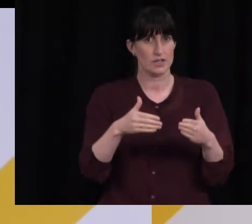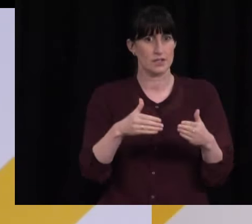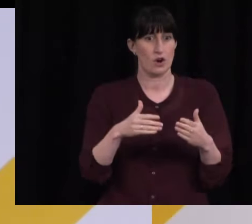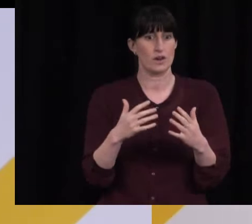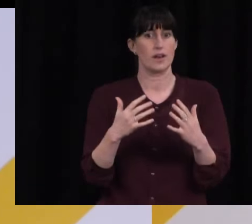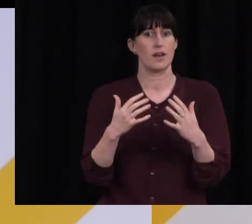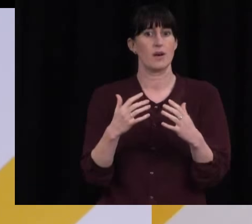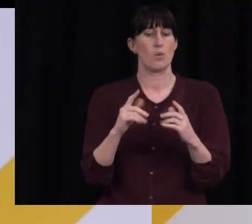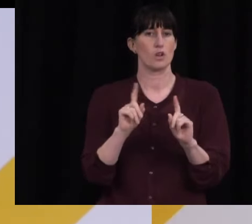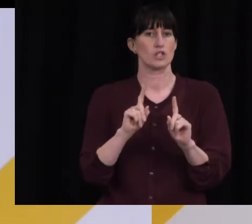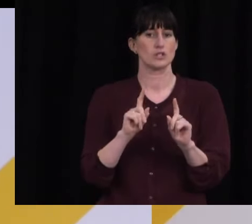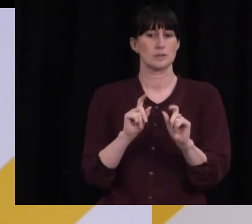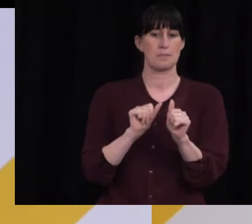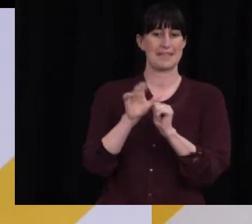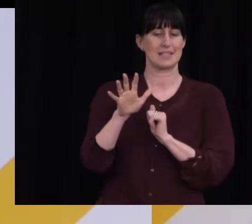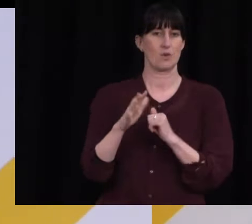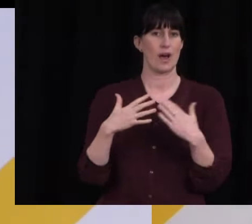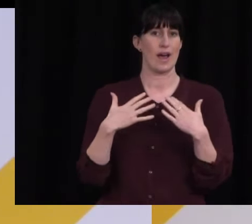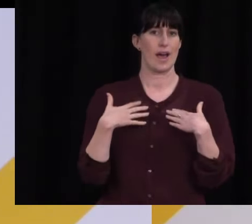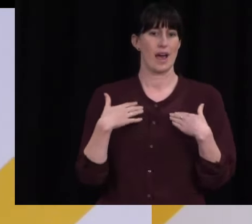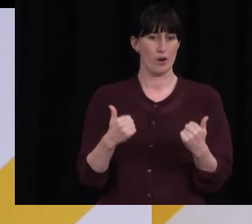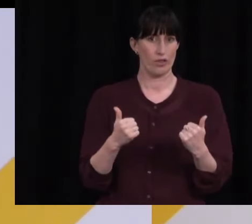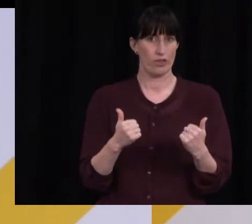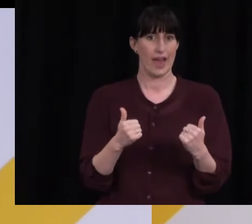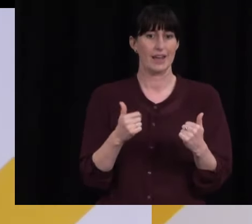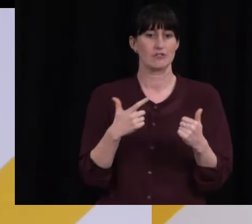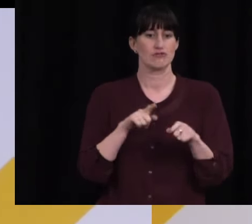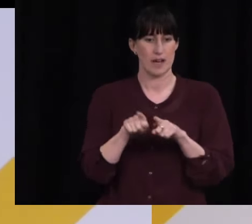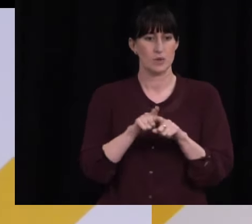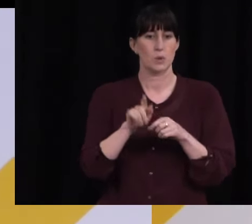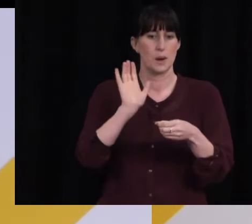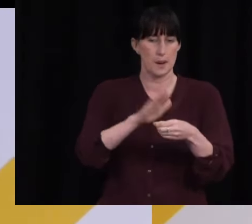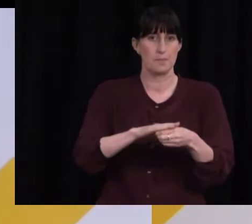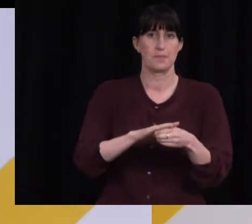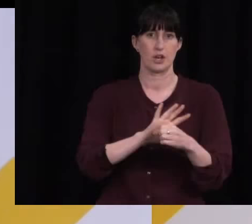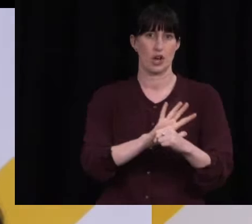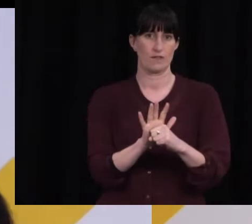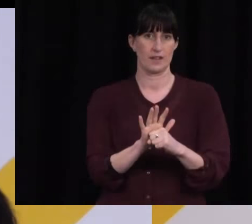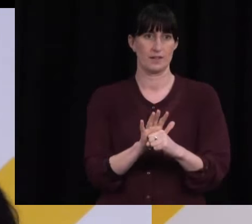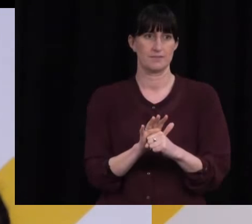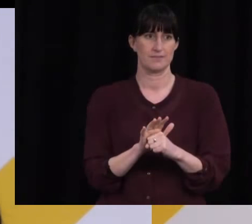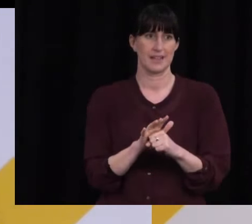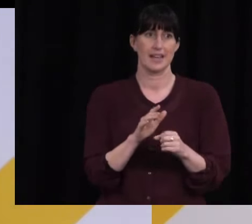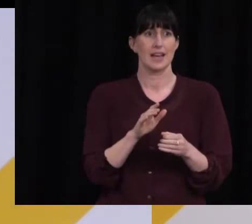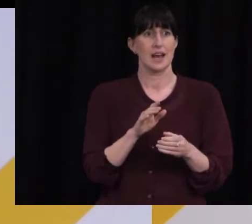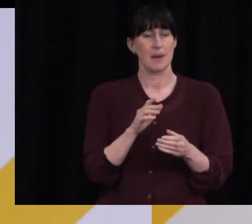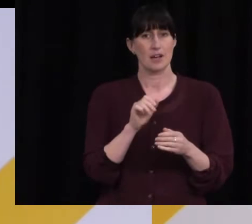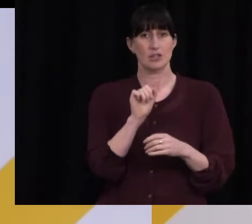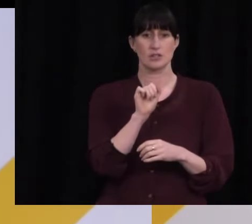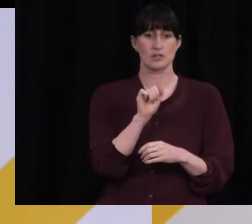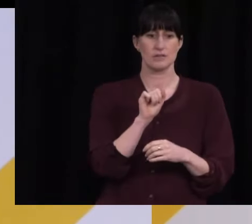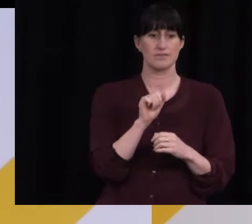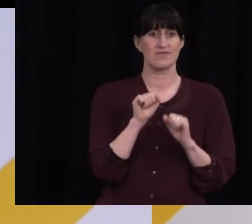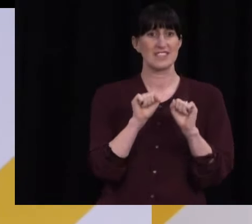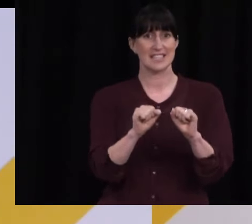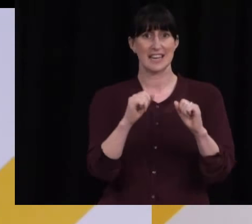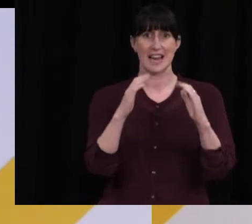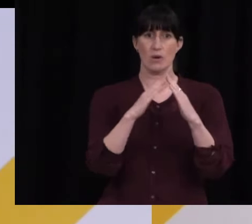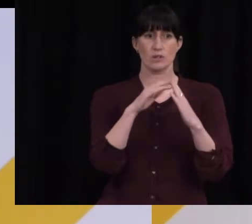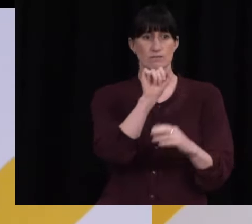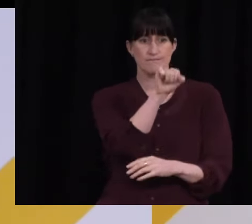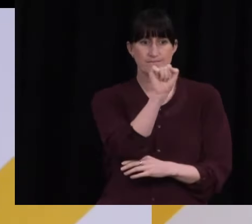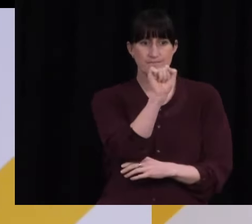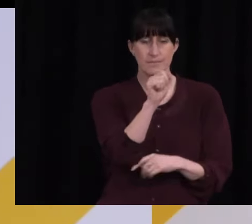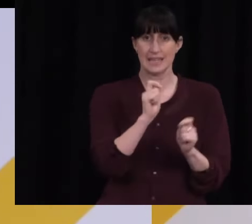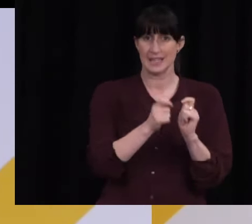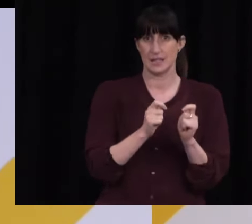public health and ending the tail of transmission with this outbreak. I'd say the same on door-to-door testing out of interest. I know it's being raised. We actually have been doing